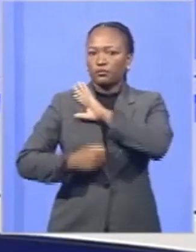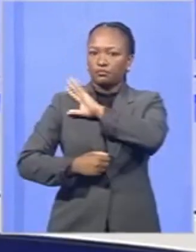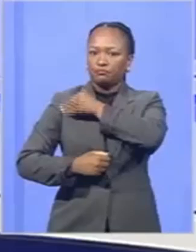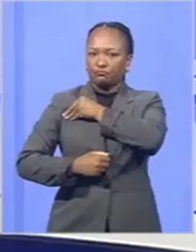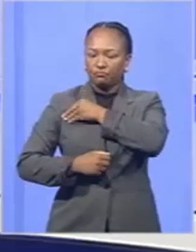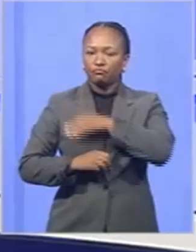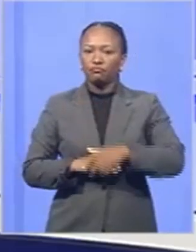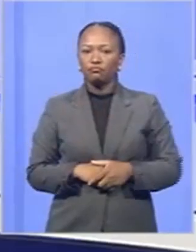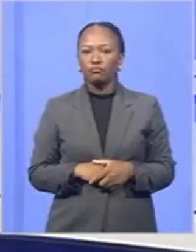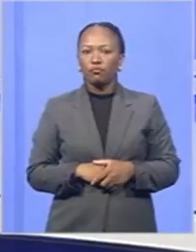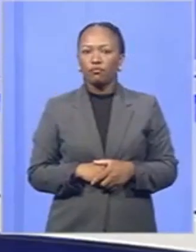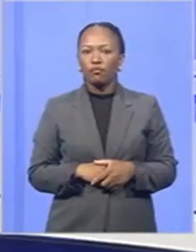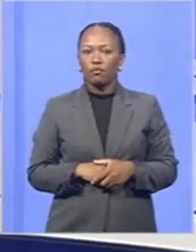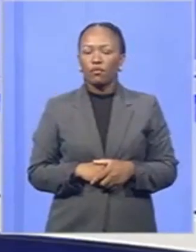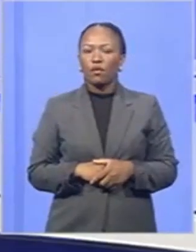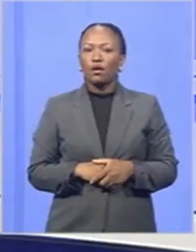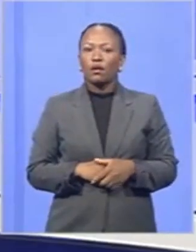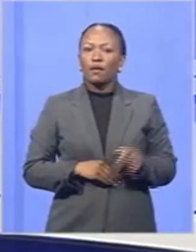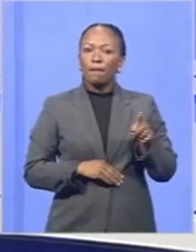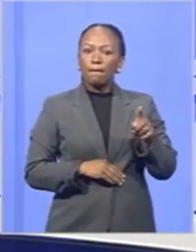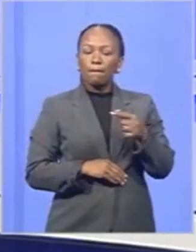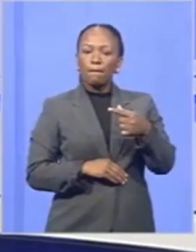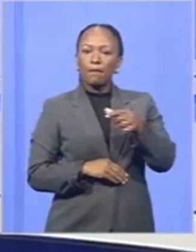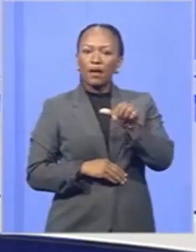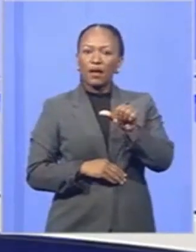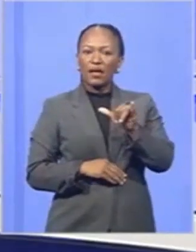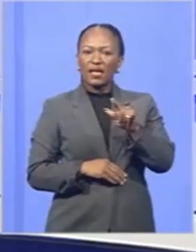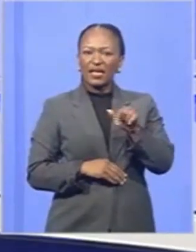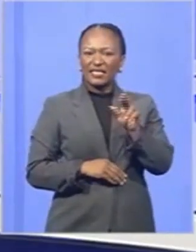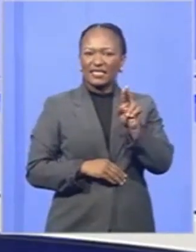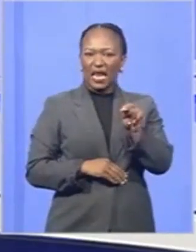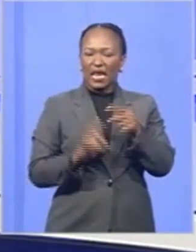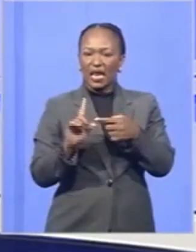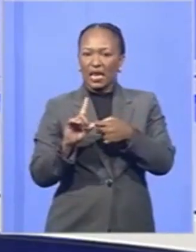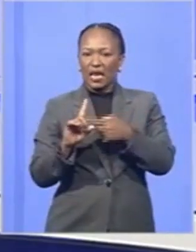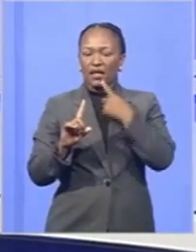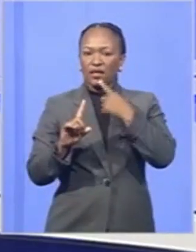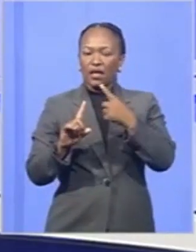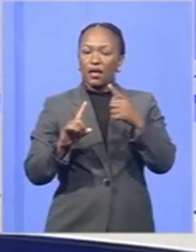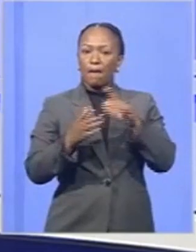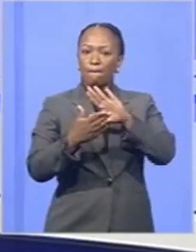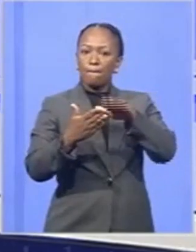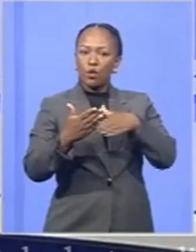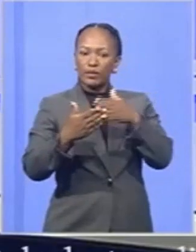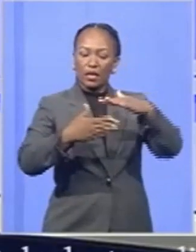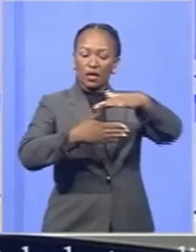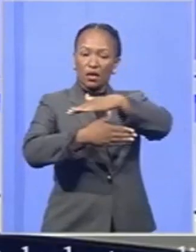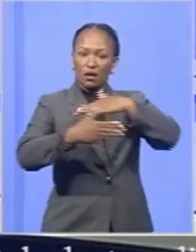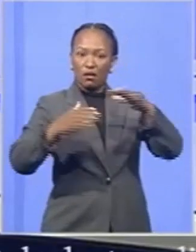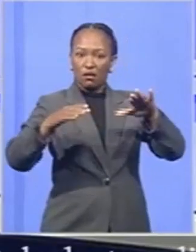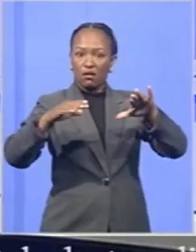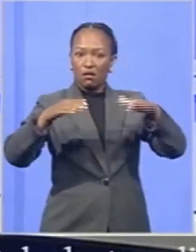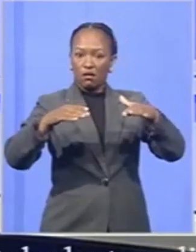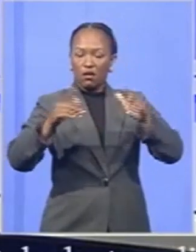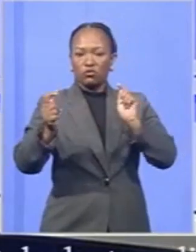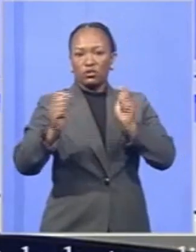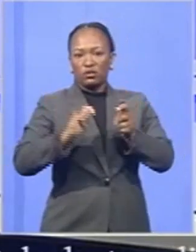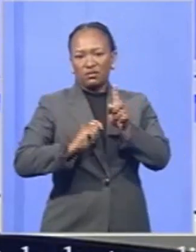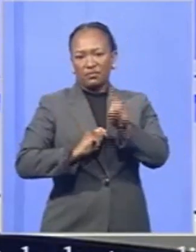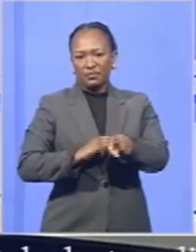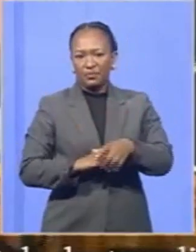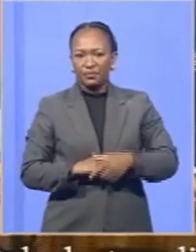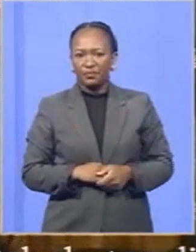Letona la dipapadi bonono le setso Jayton Mackenzie le re ho tlameha ho etswa diphetoho indastering ya lehae ya boithabiso.